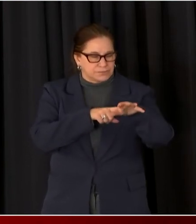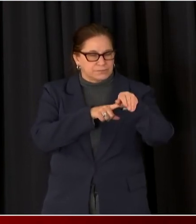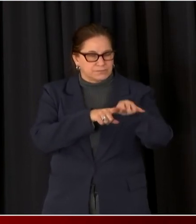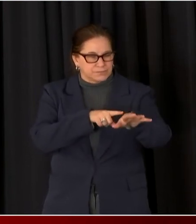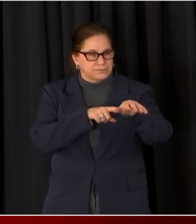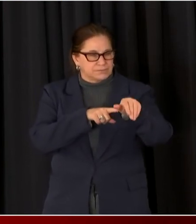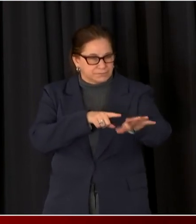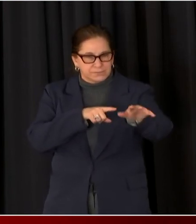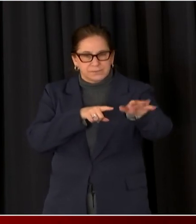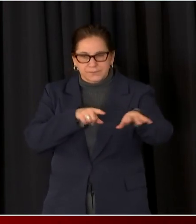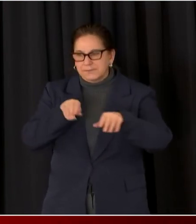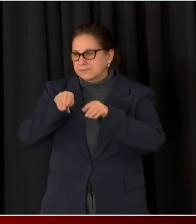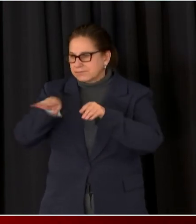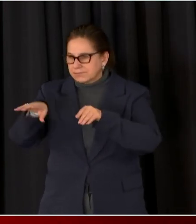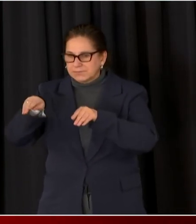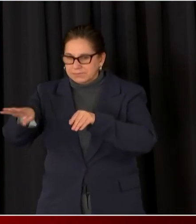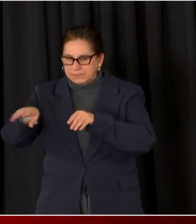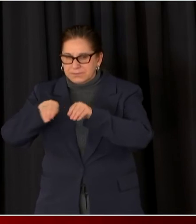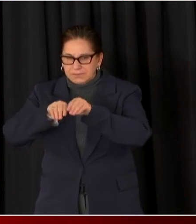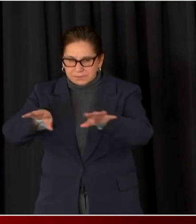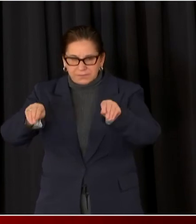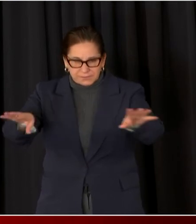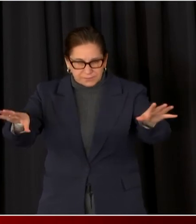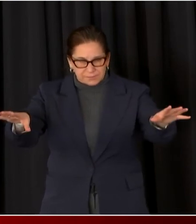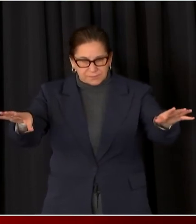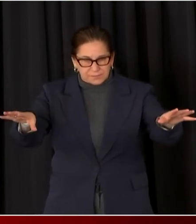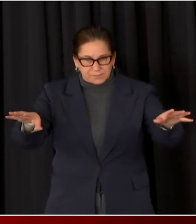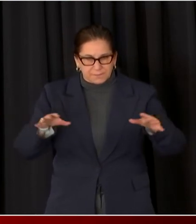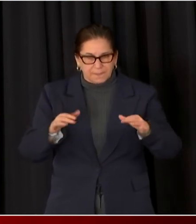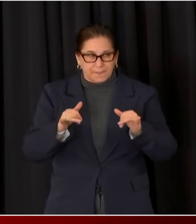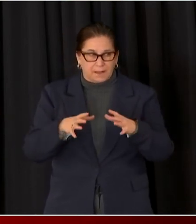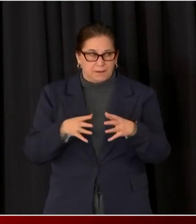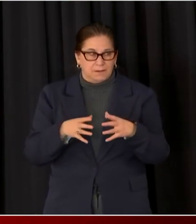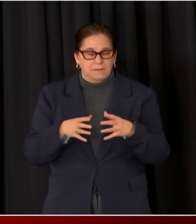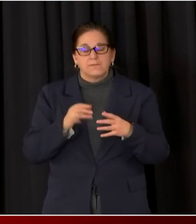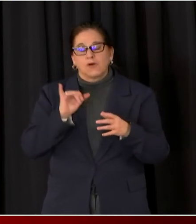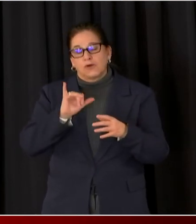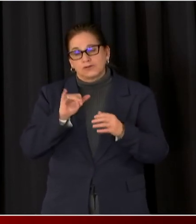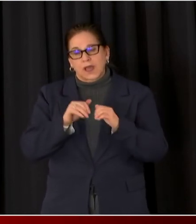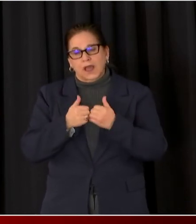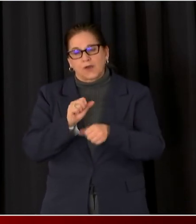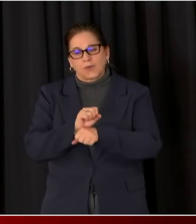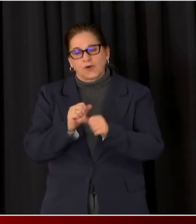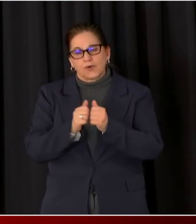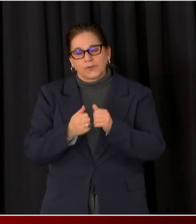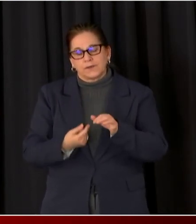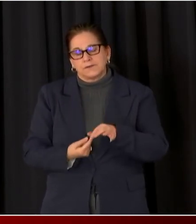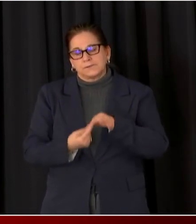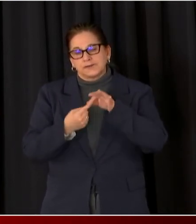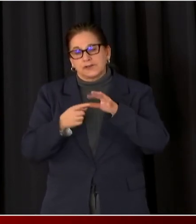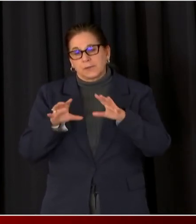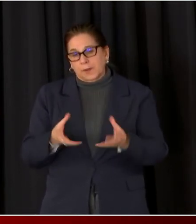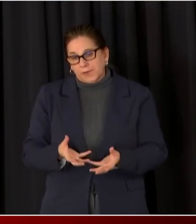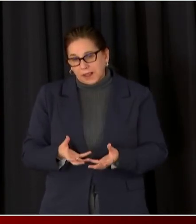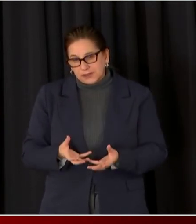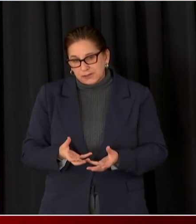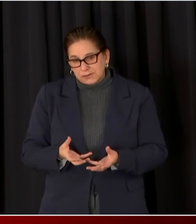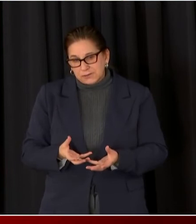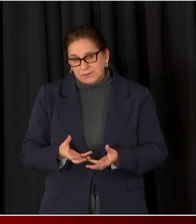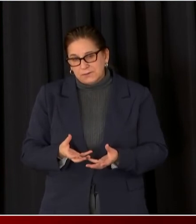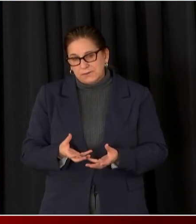with some of the special populations that we want to be more focused on, the African American and Latinx population for whom we've